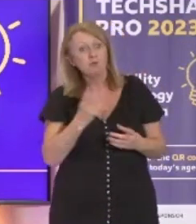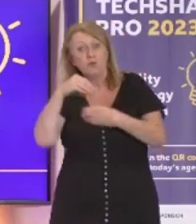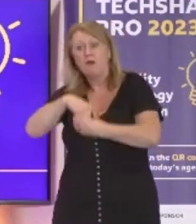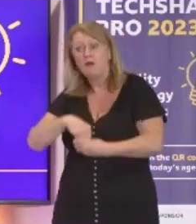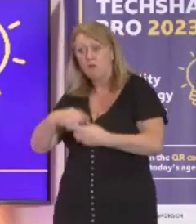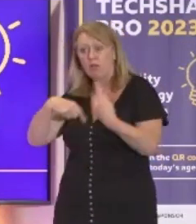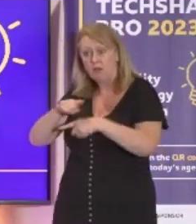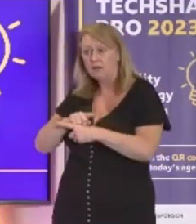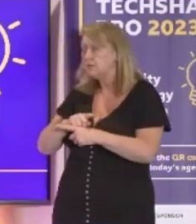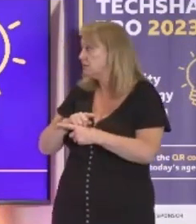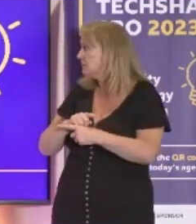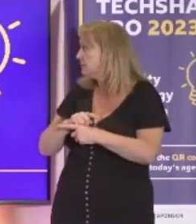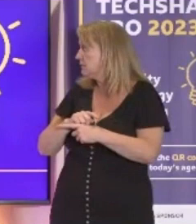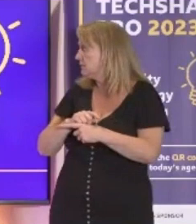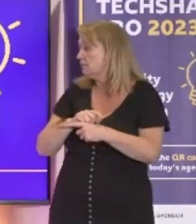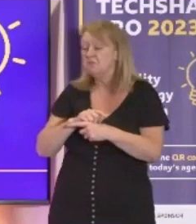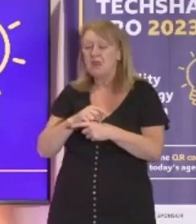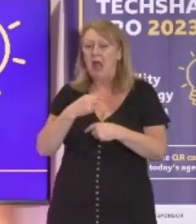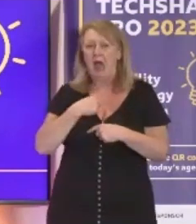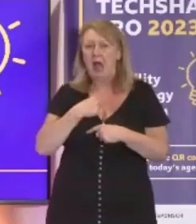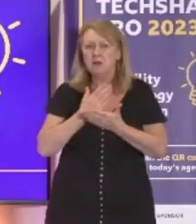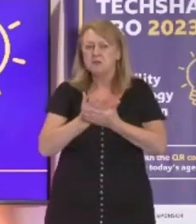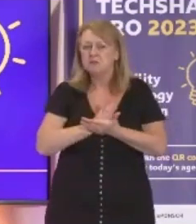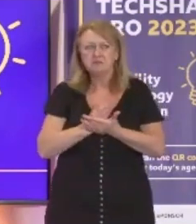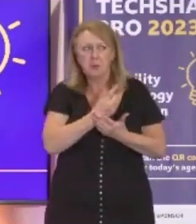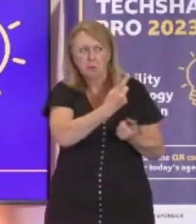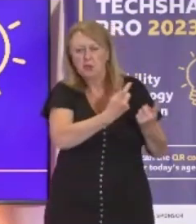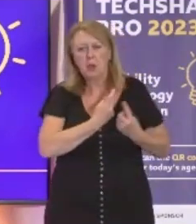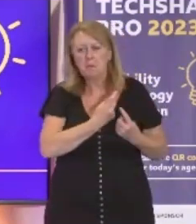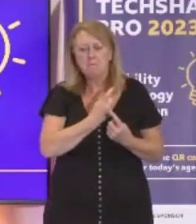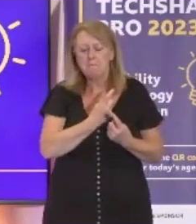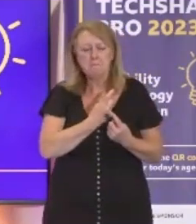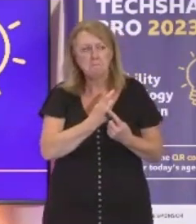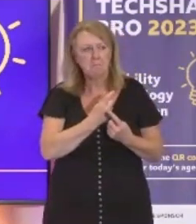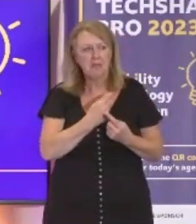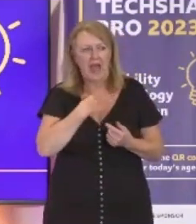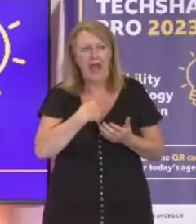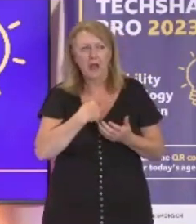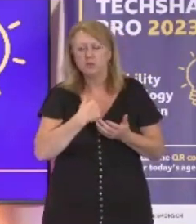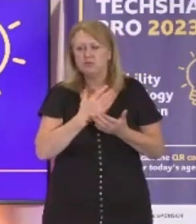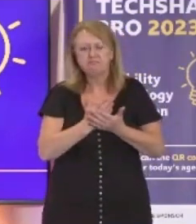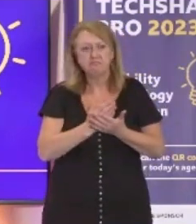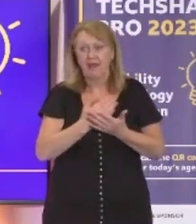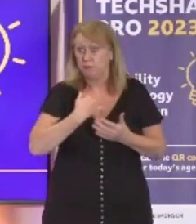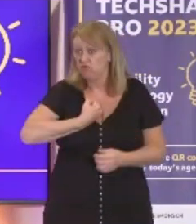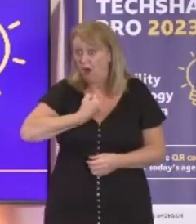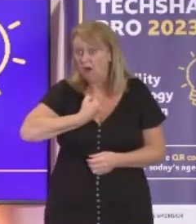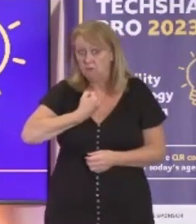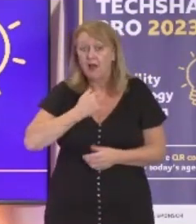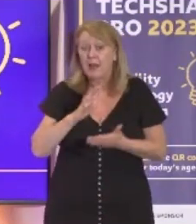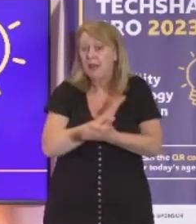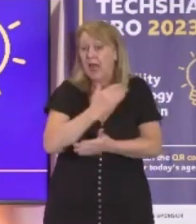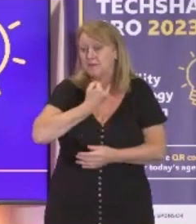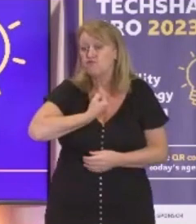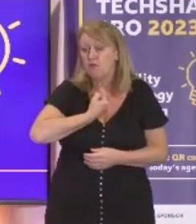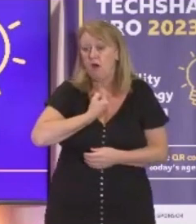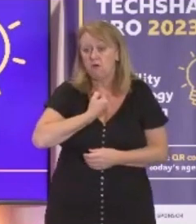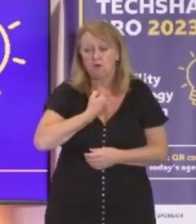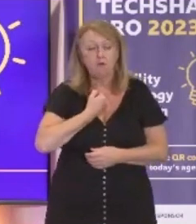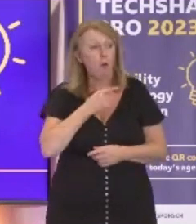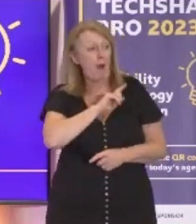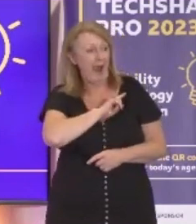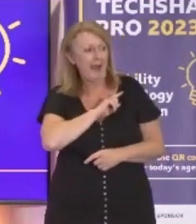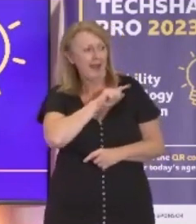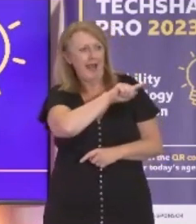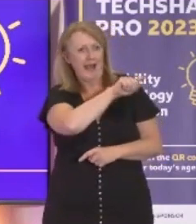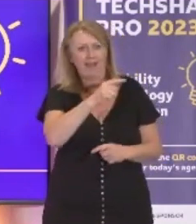I'll be frank, I wasn't convinced that people would come. I was really, really wrong. And I'm glad because we're creating